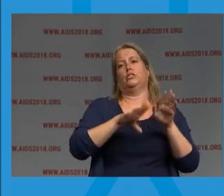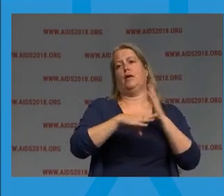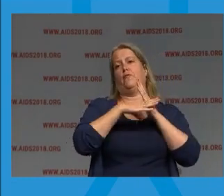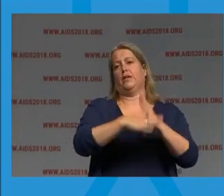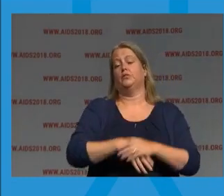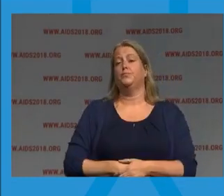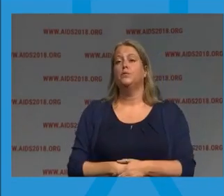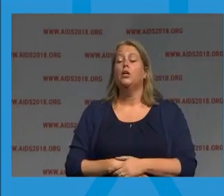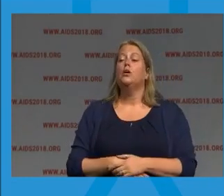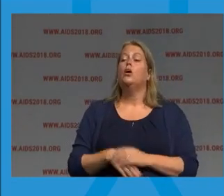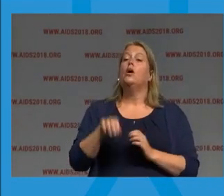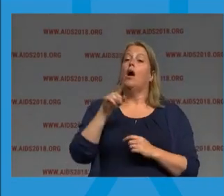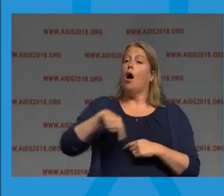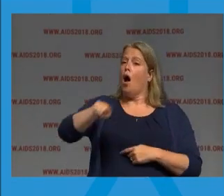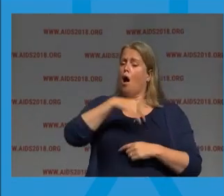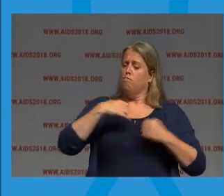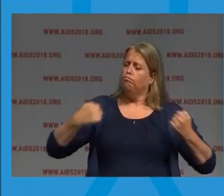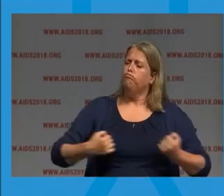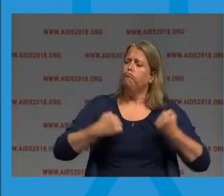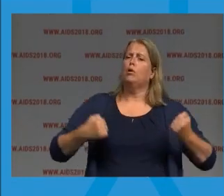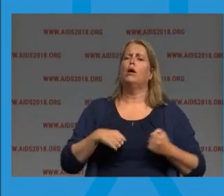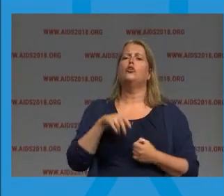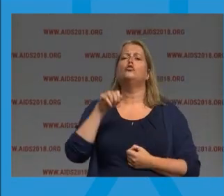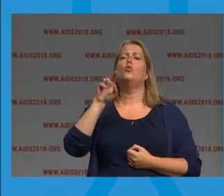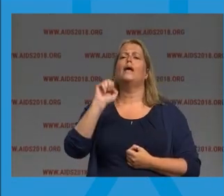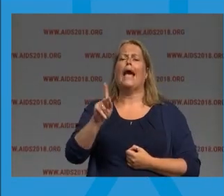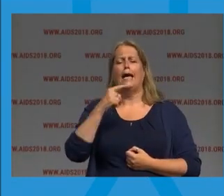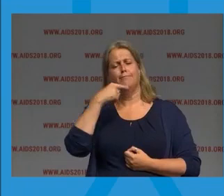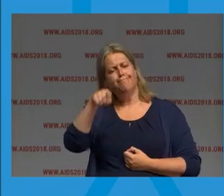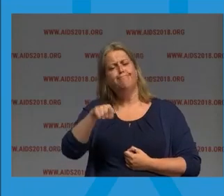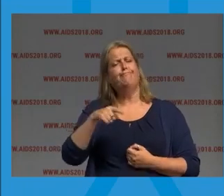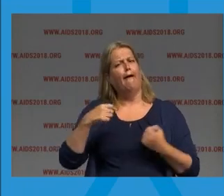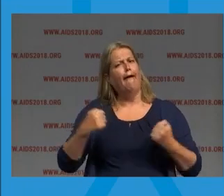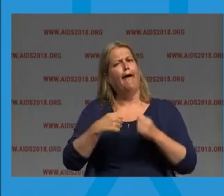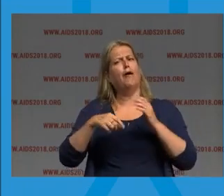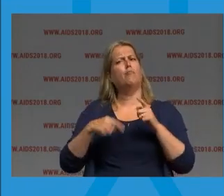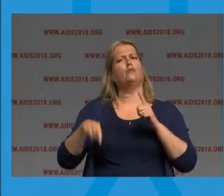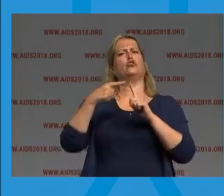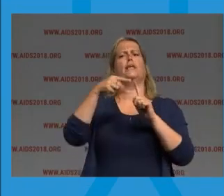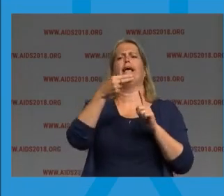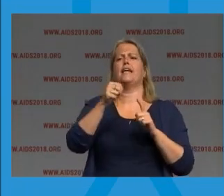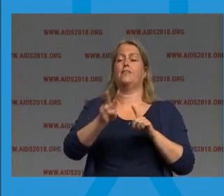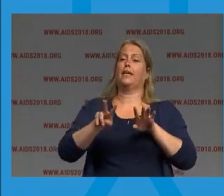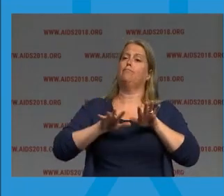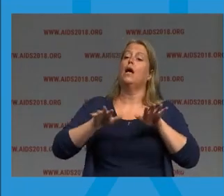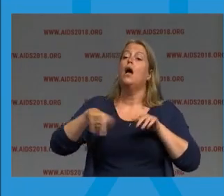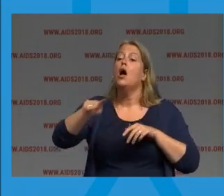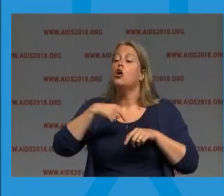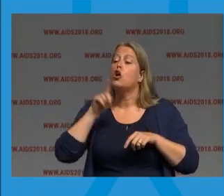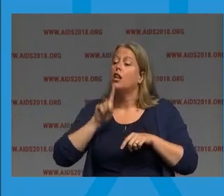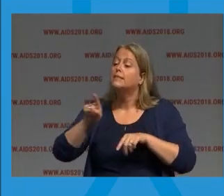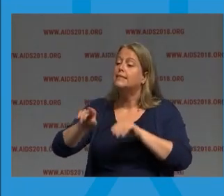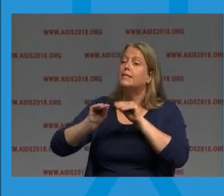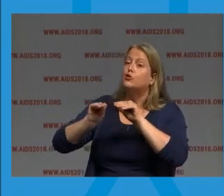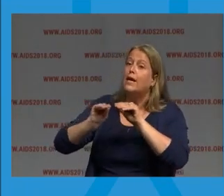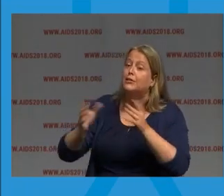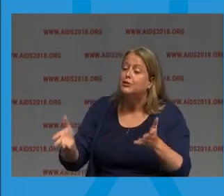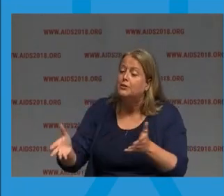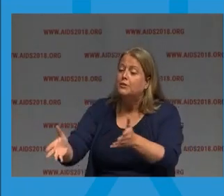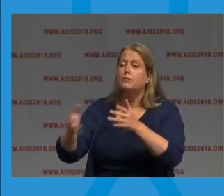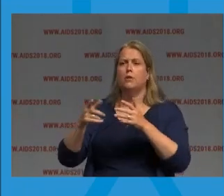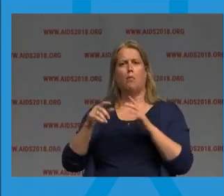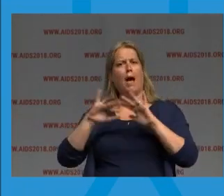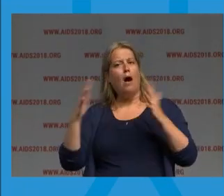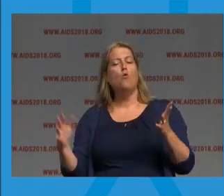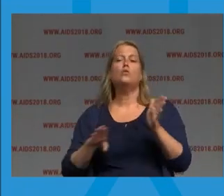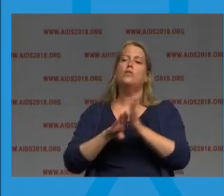HIV integration, from health systems strengthening to girls' education, through our development and humanitarian